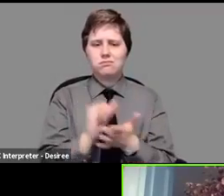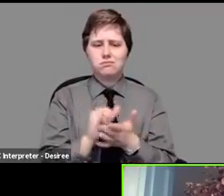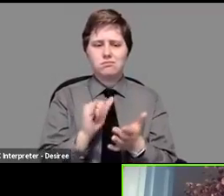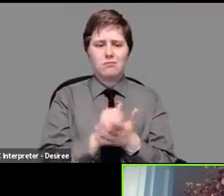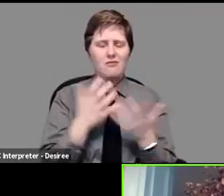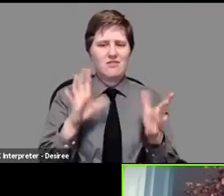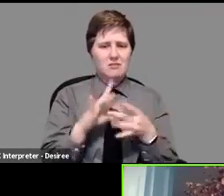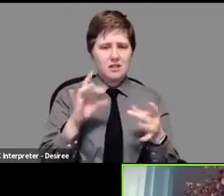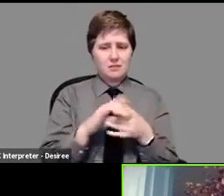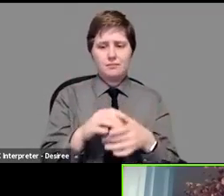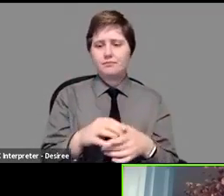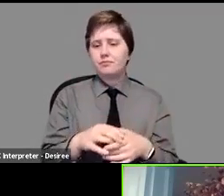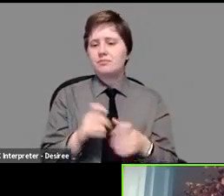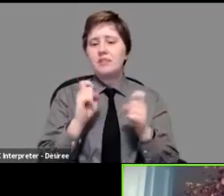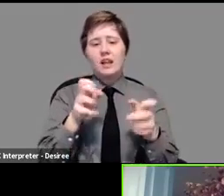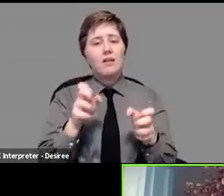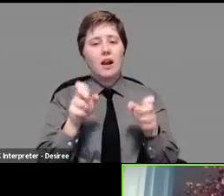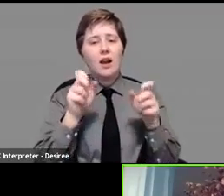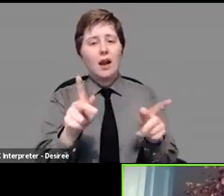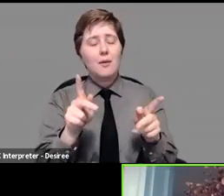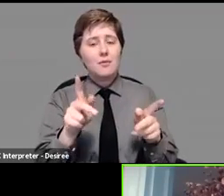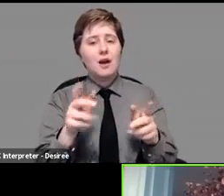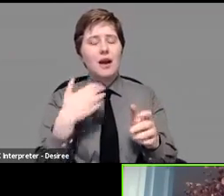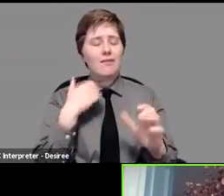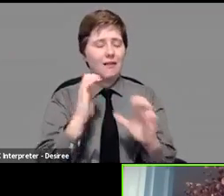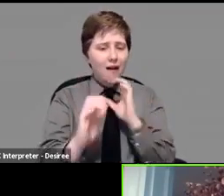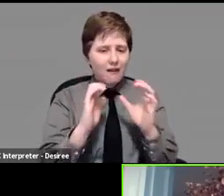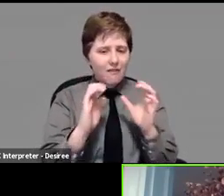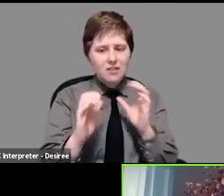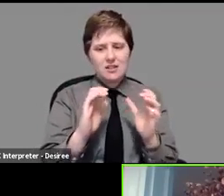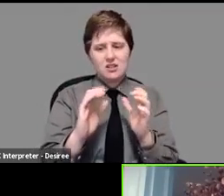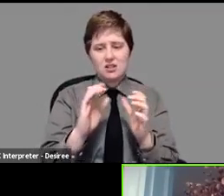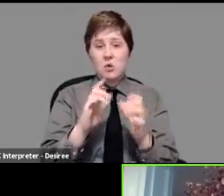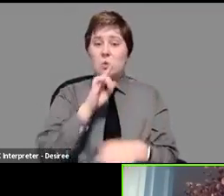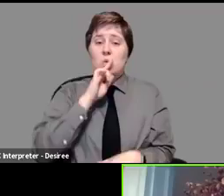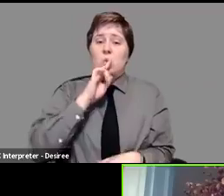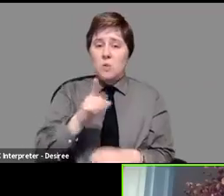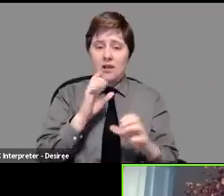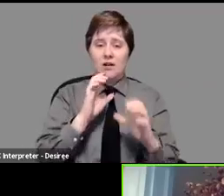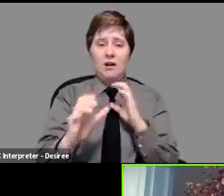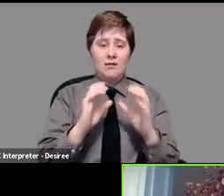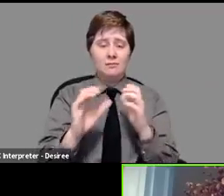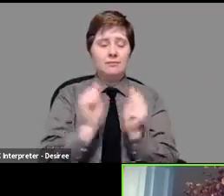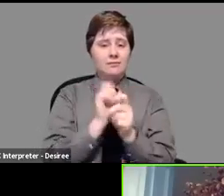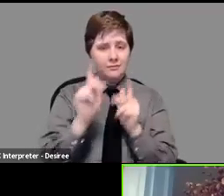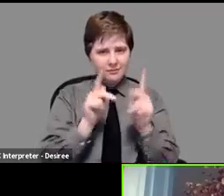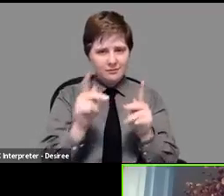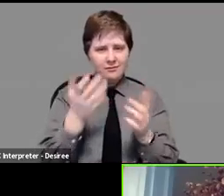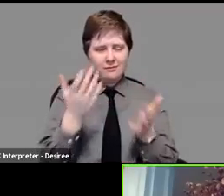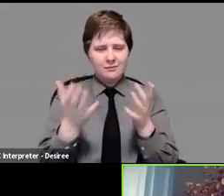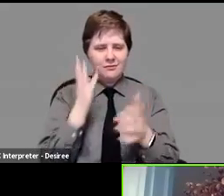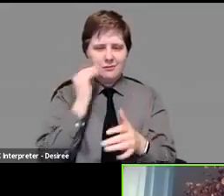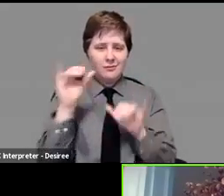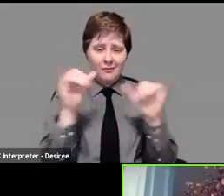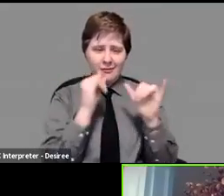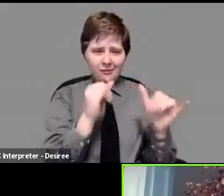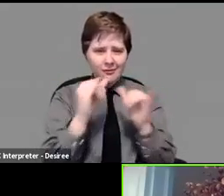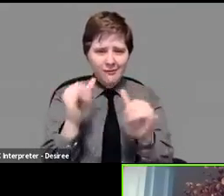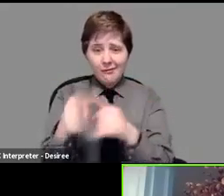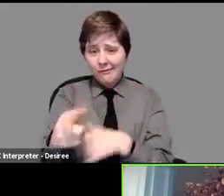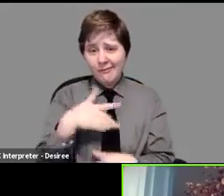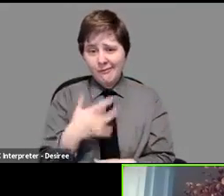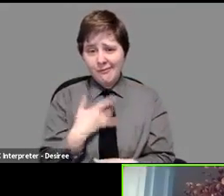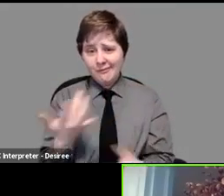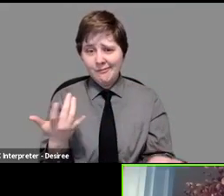this. And so it gives you the opportunity to have conversations, real conversations with people who may be going through the same thing that you're going